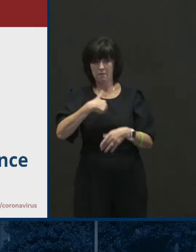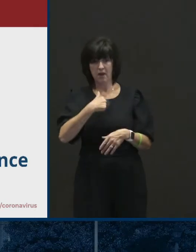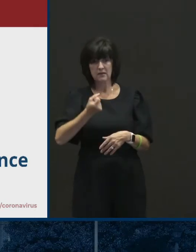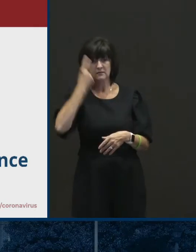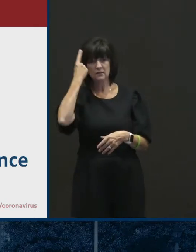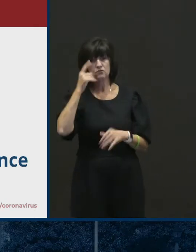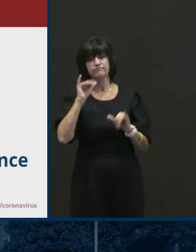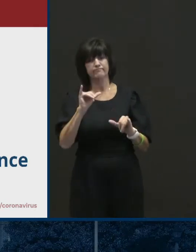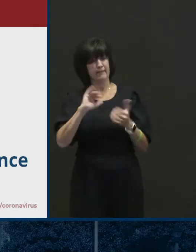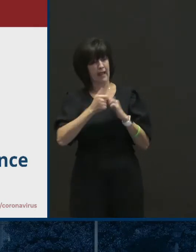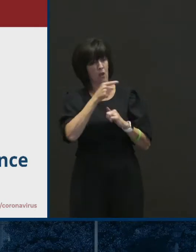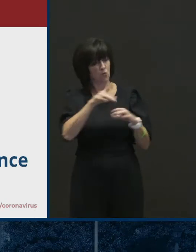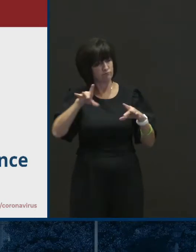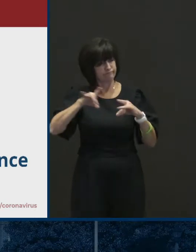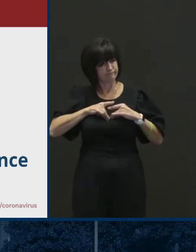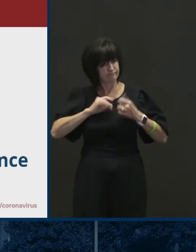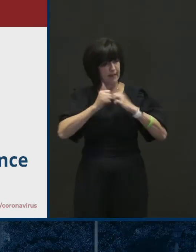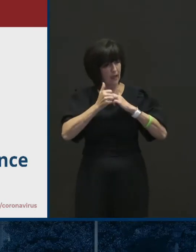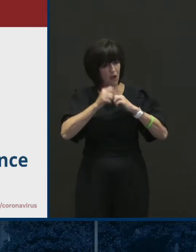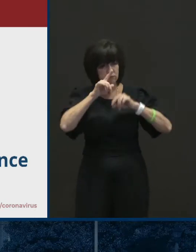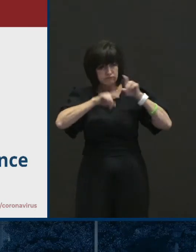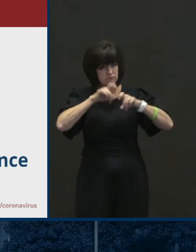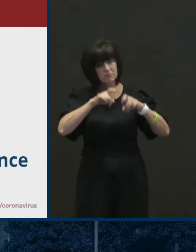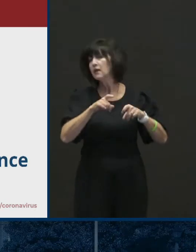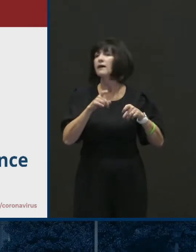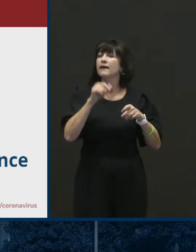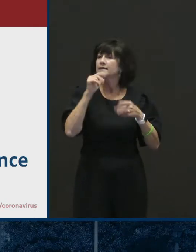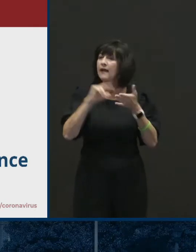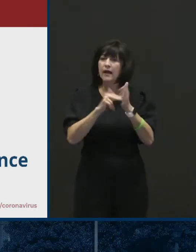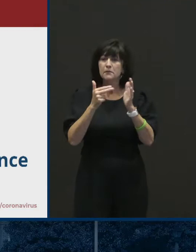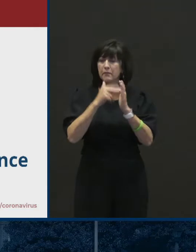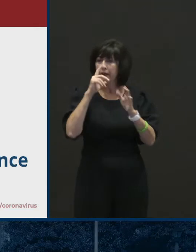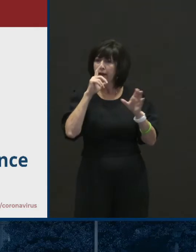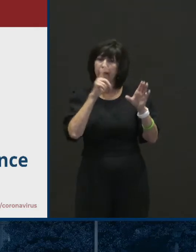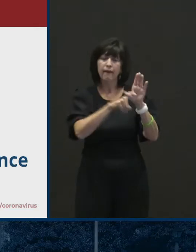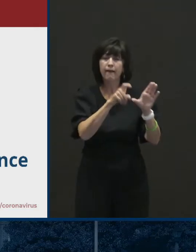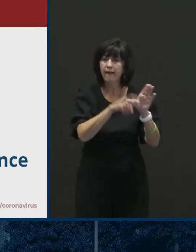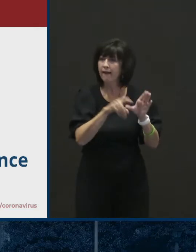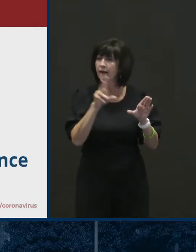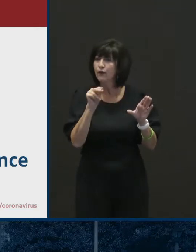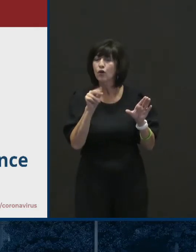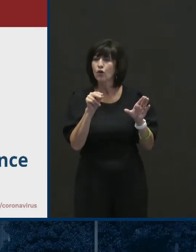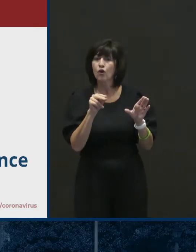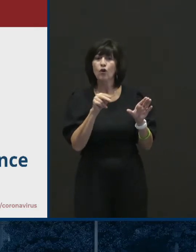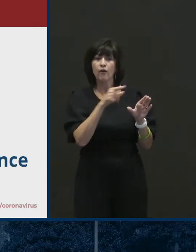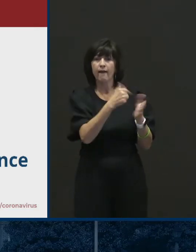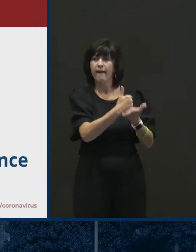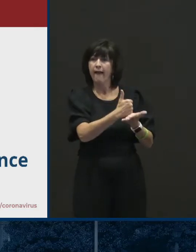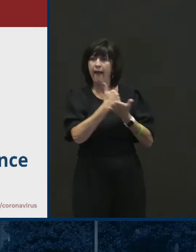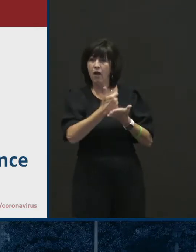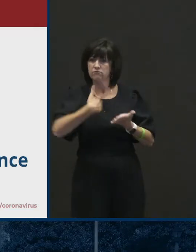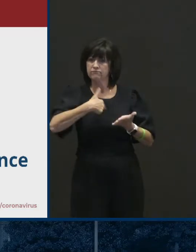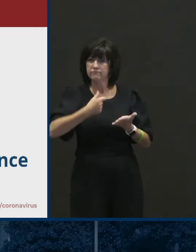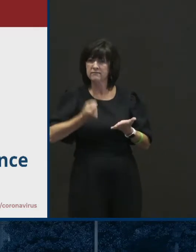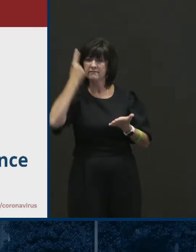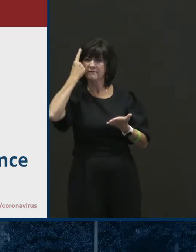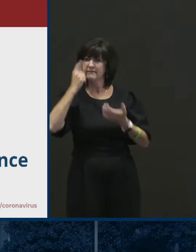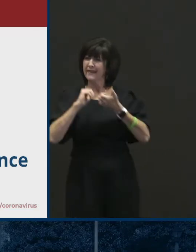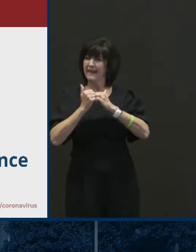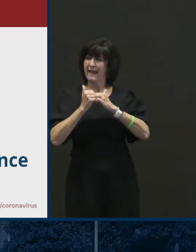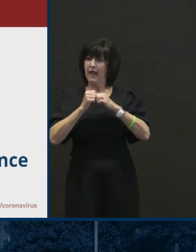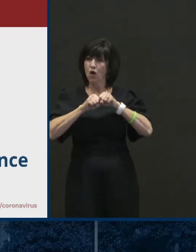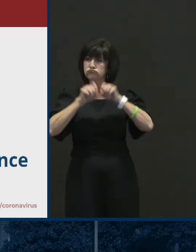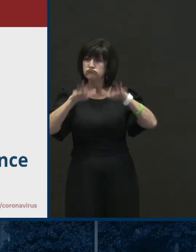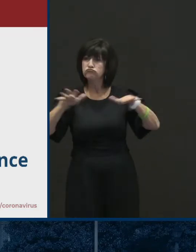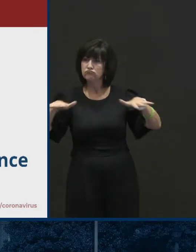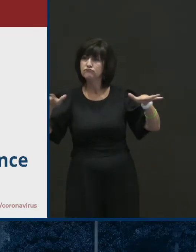the community. One more mention I want to make on testing before we move off this page is the new testing plan that